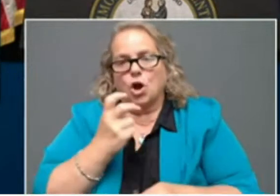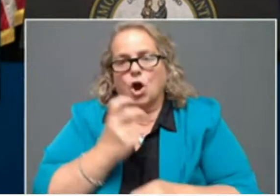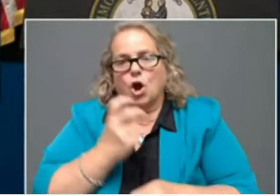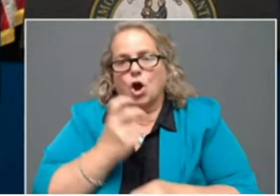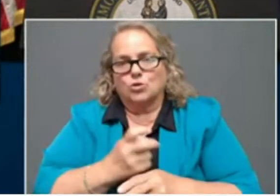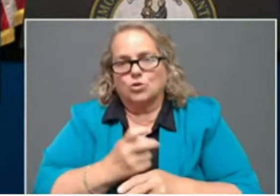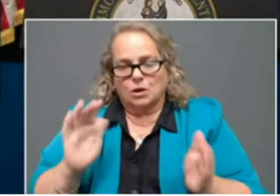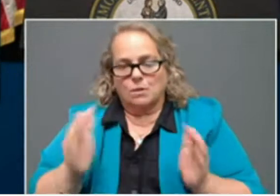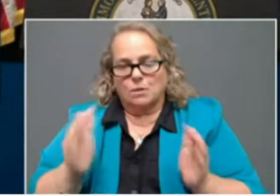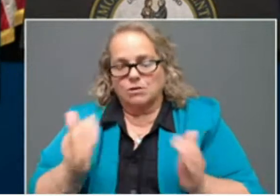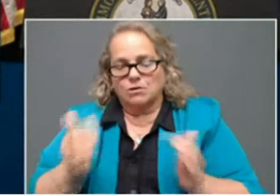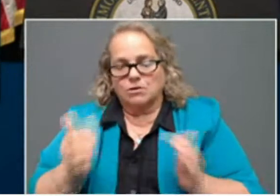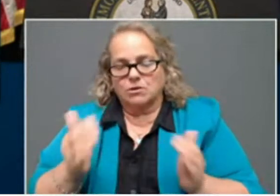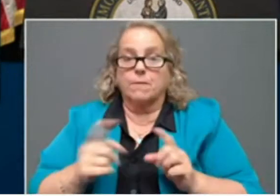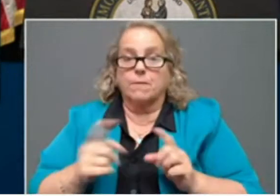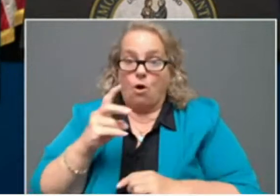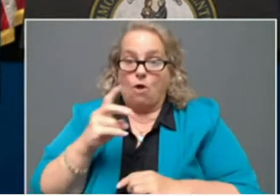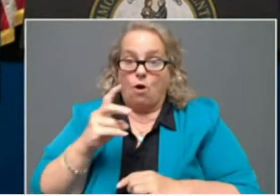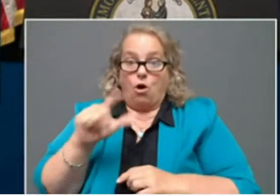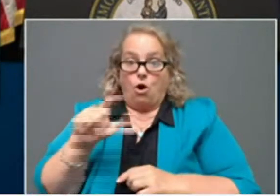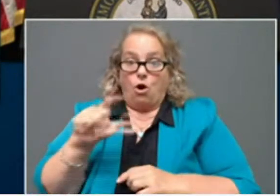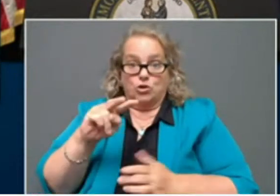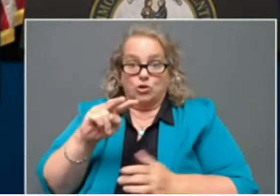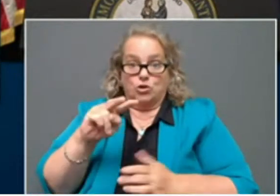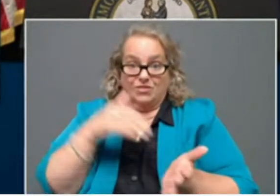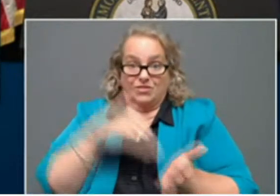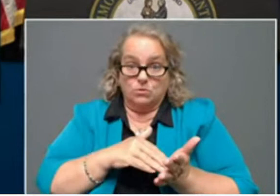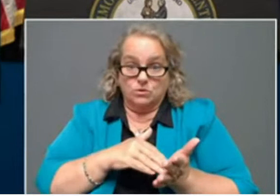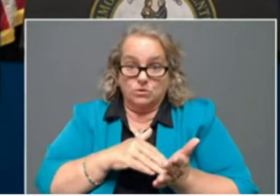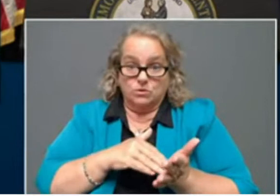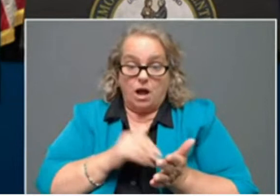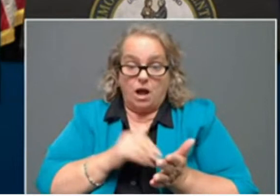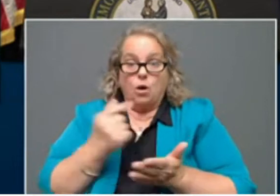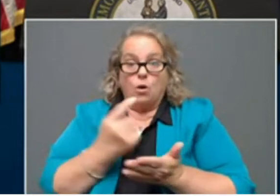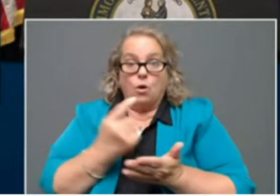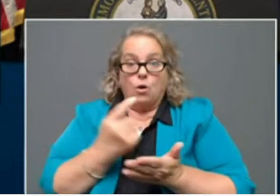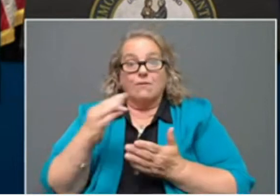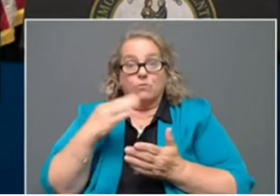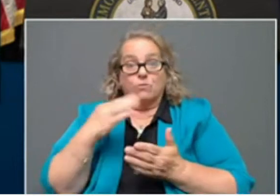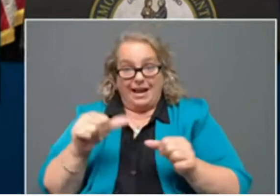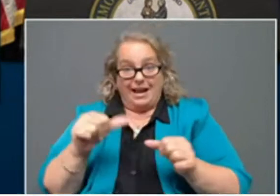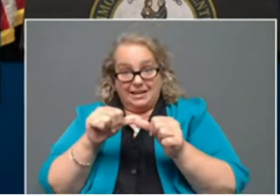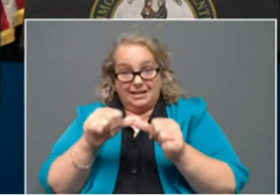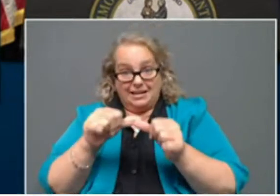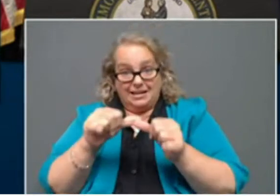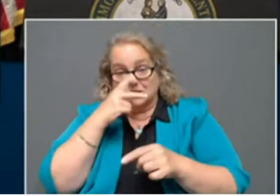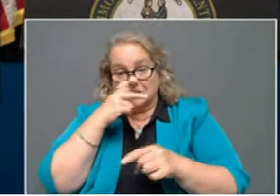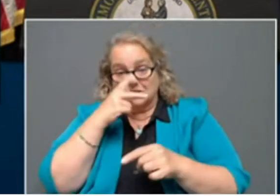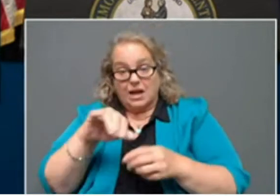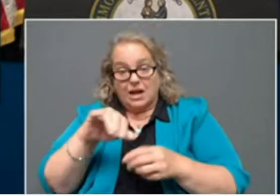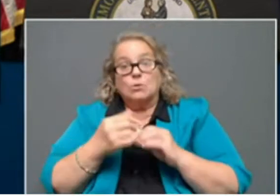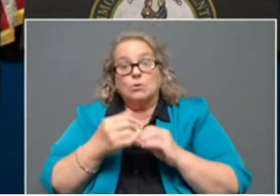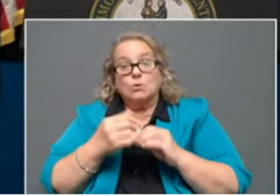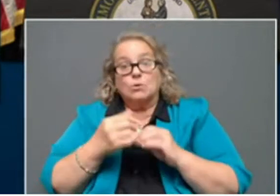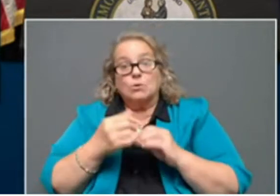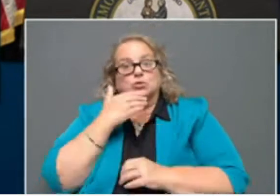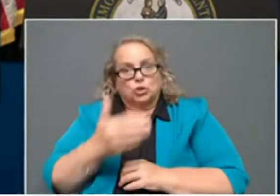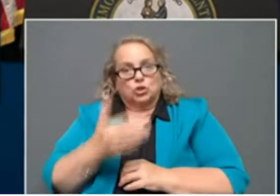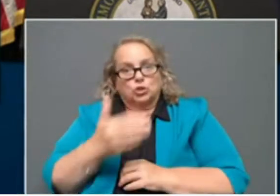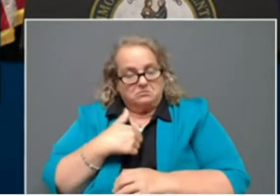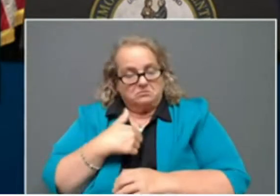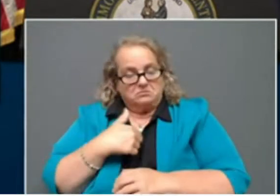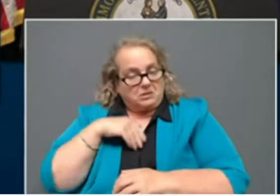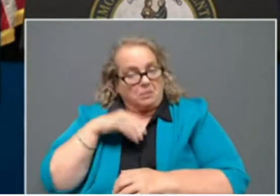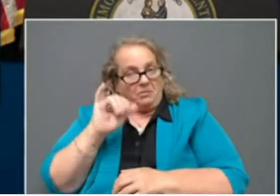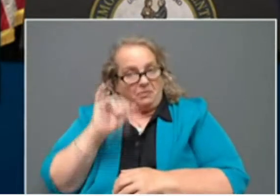but overall 32,000 a week. If we could continue to see that is something we will take, but again,